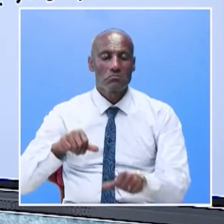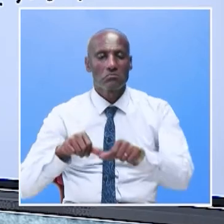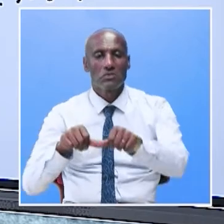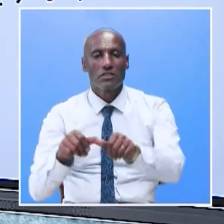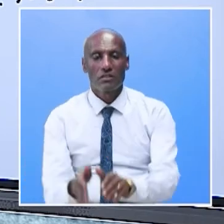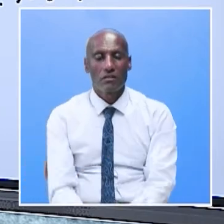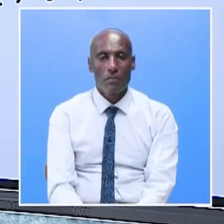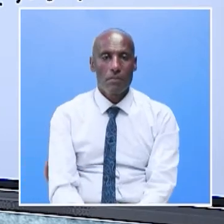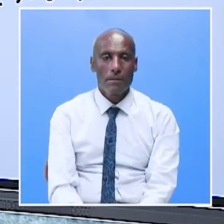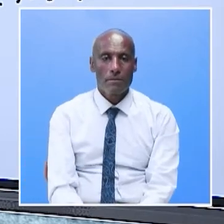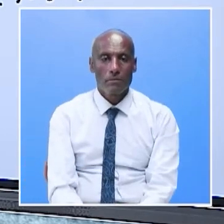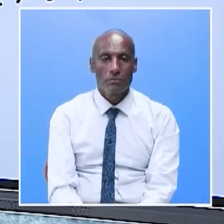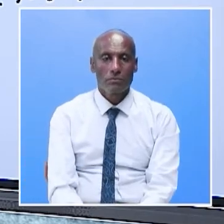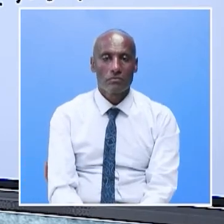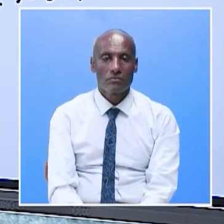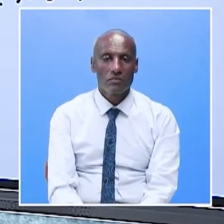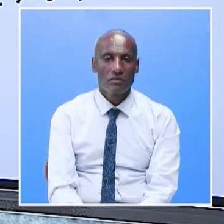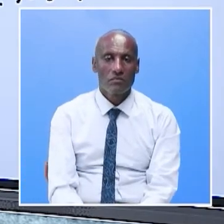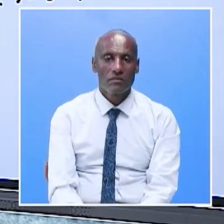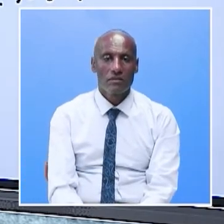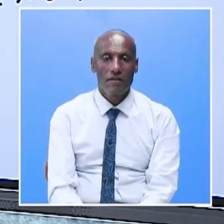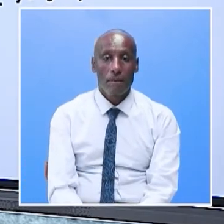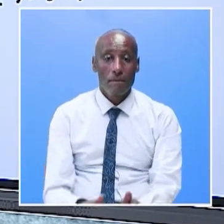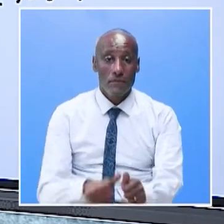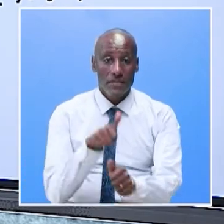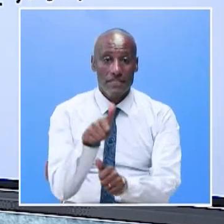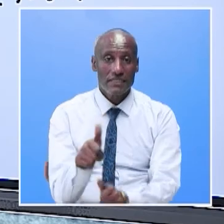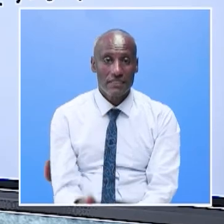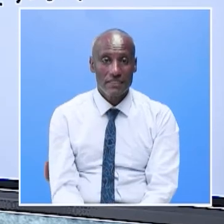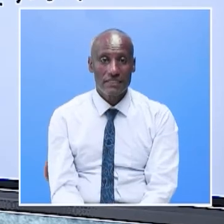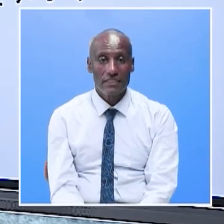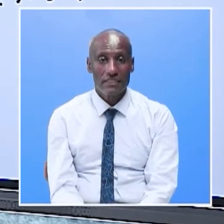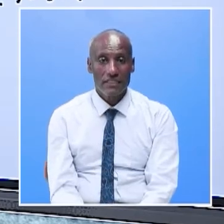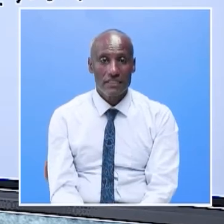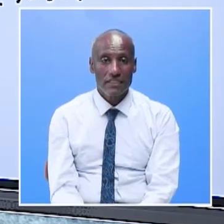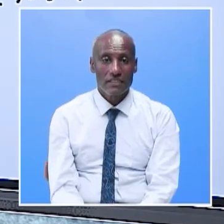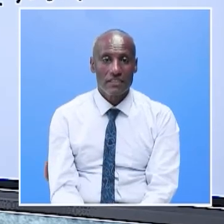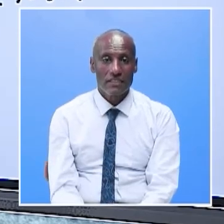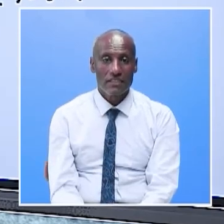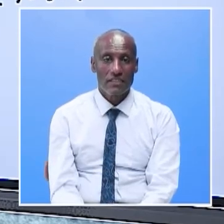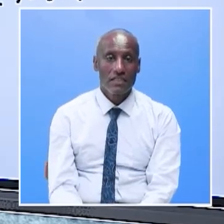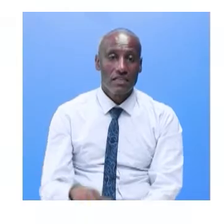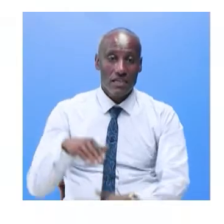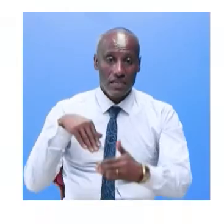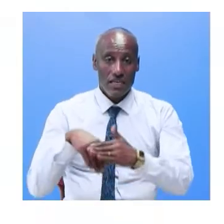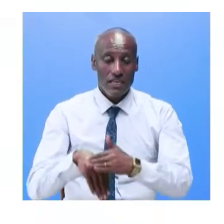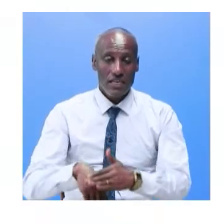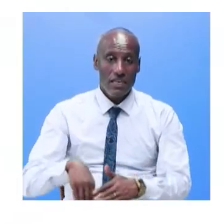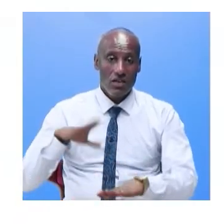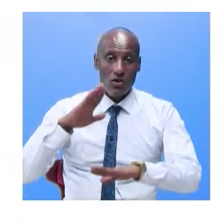4th December, whatever it is. The next one is in, on,